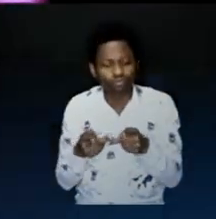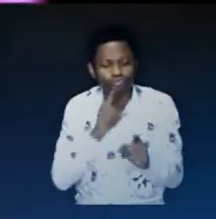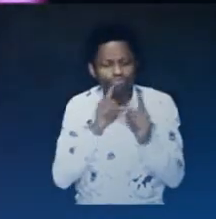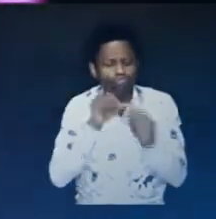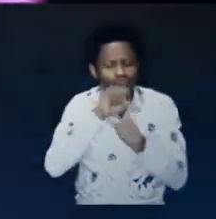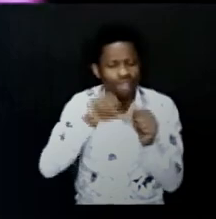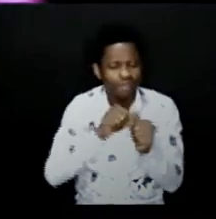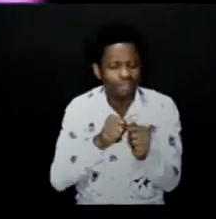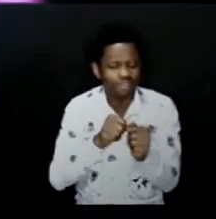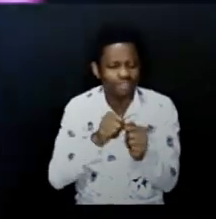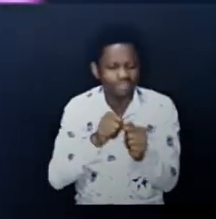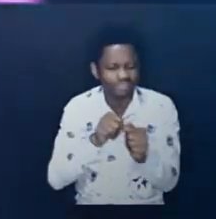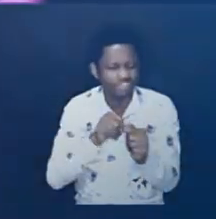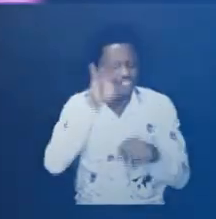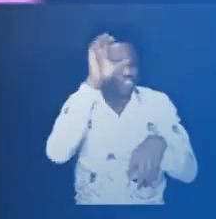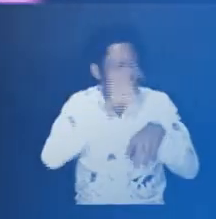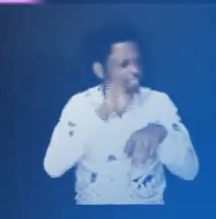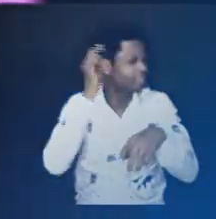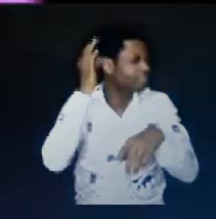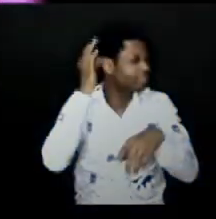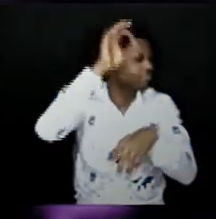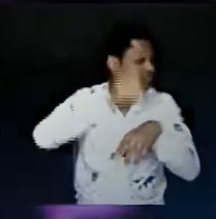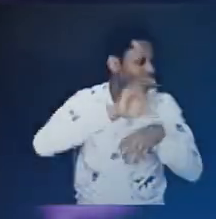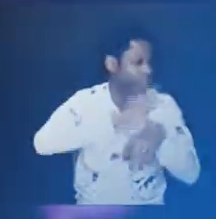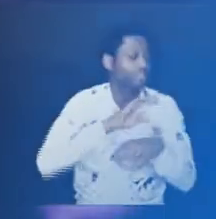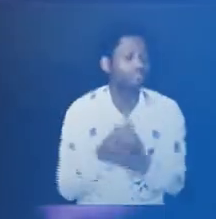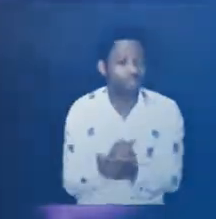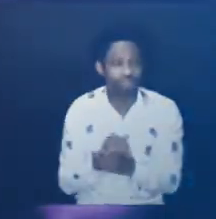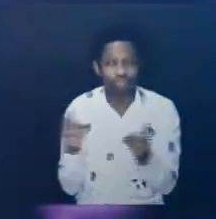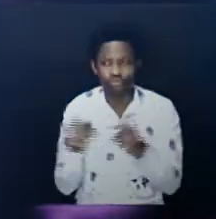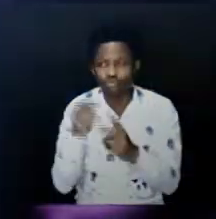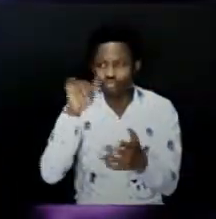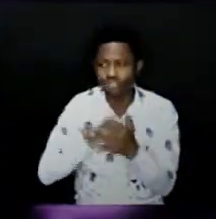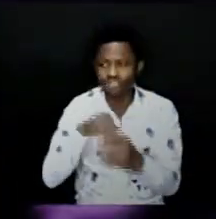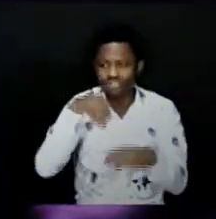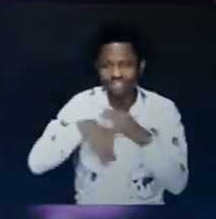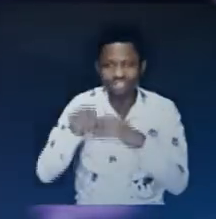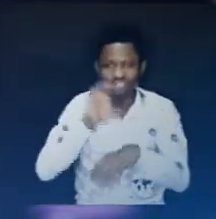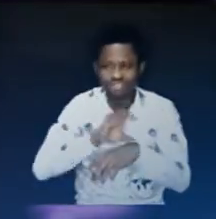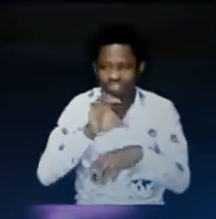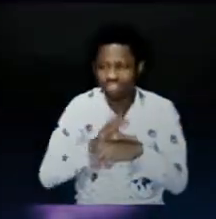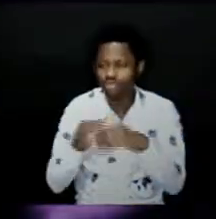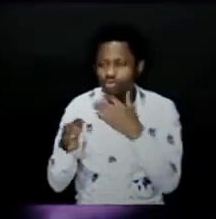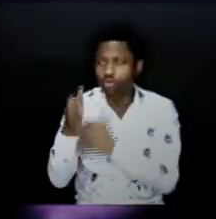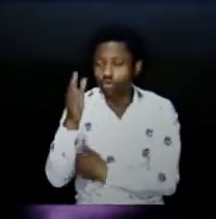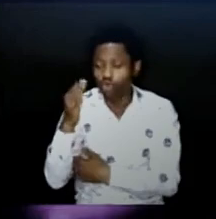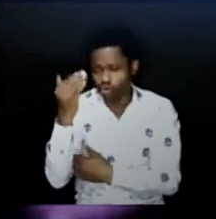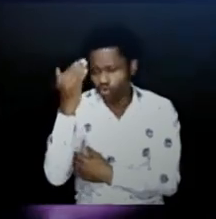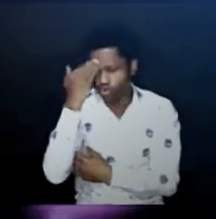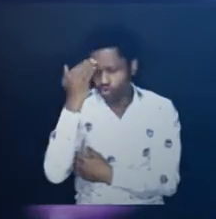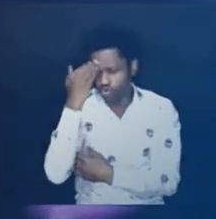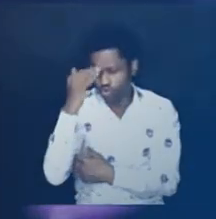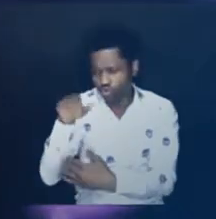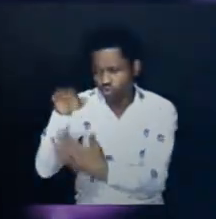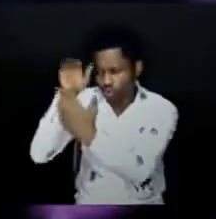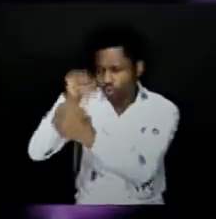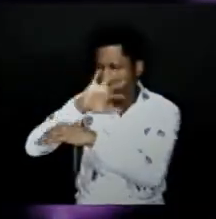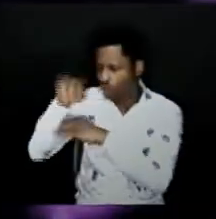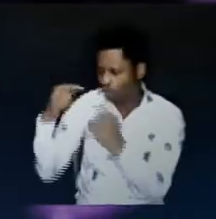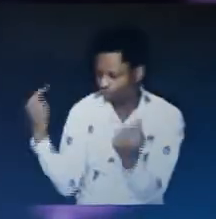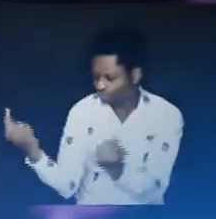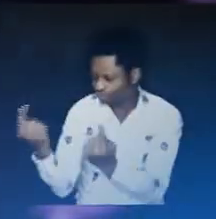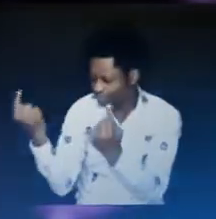mystery of the church. So that in the church, God expects sinners, people weary